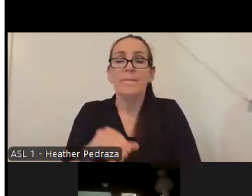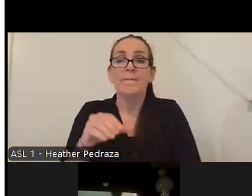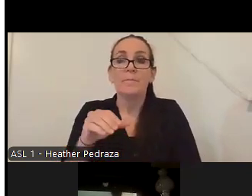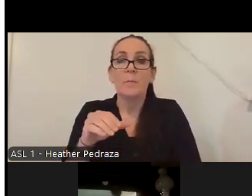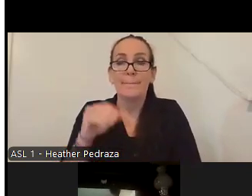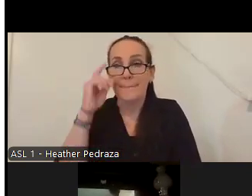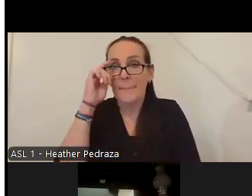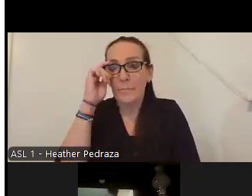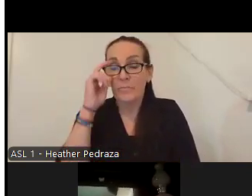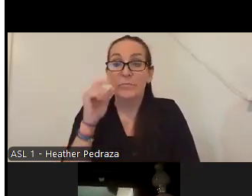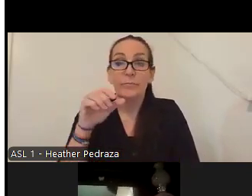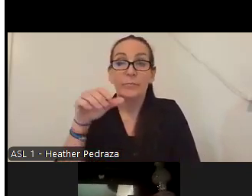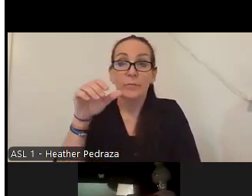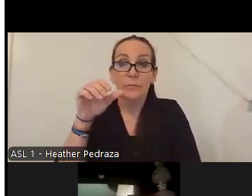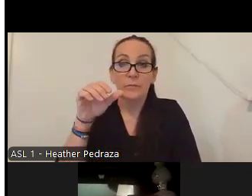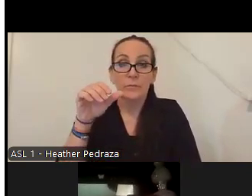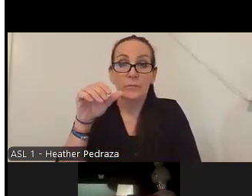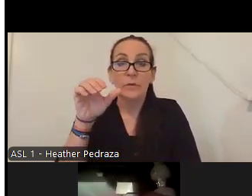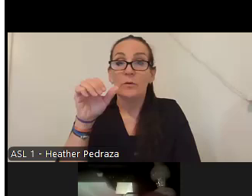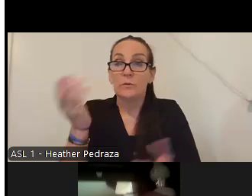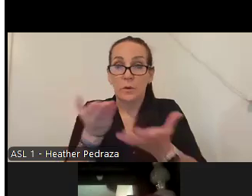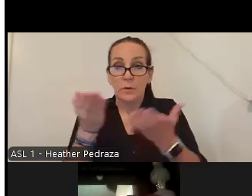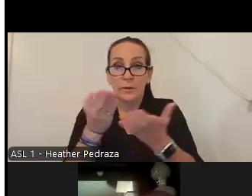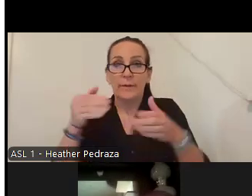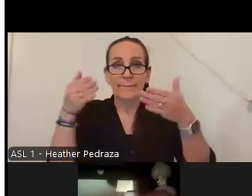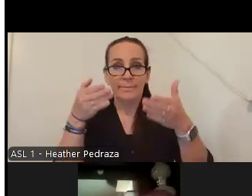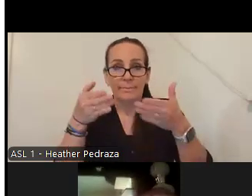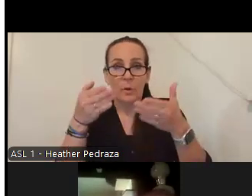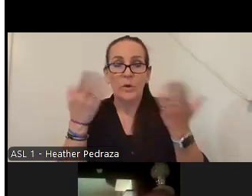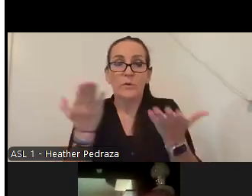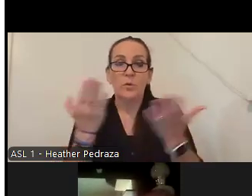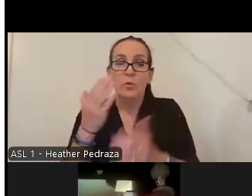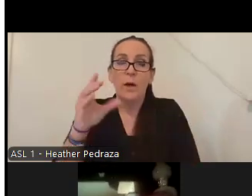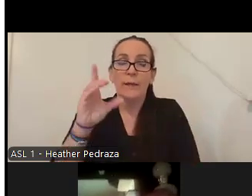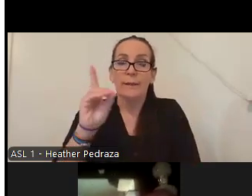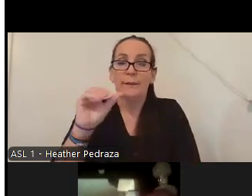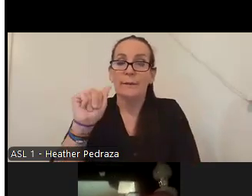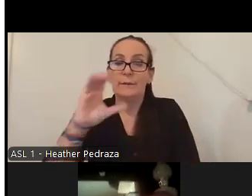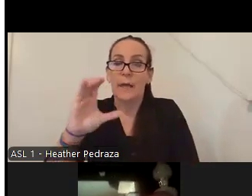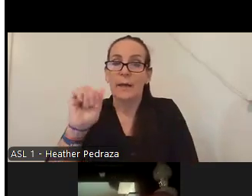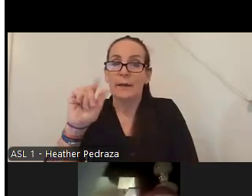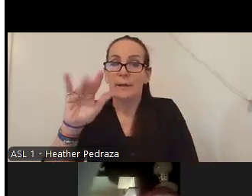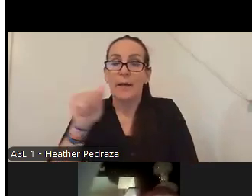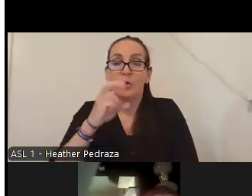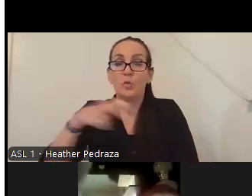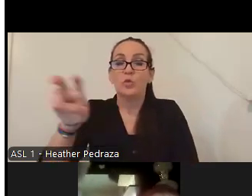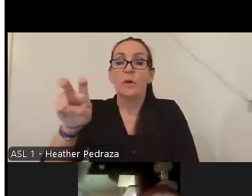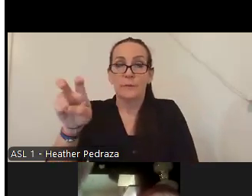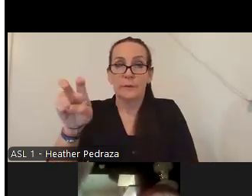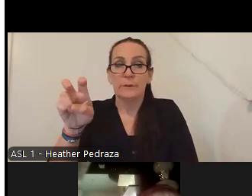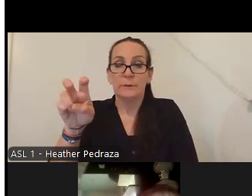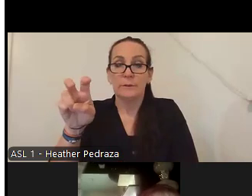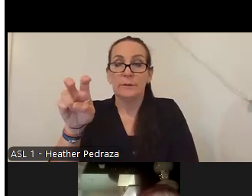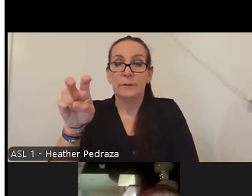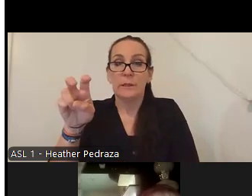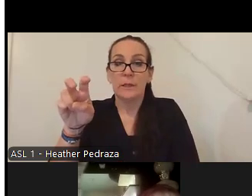So the focus of the DACLAC transportation had